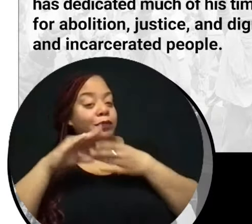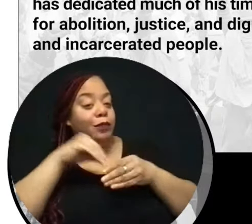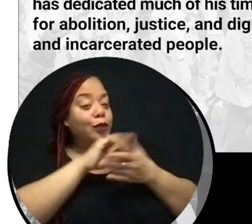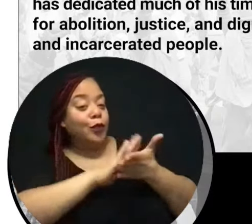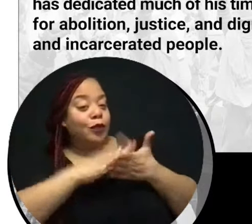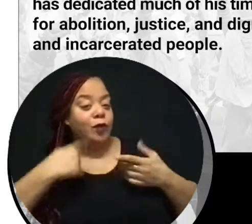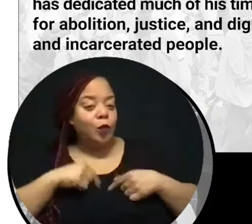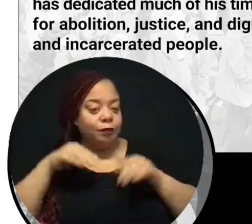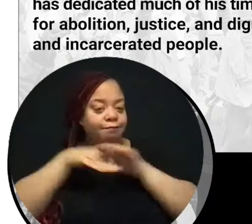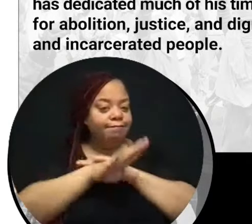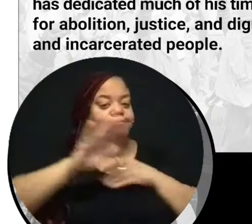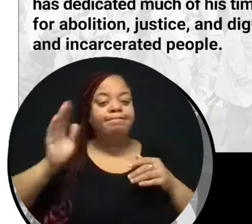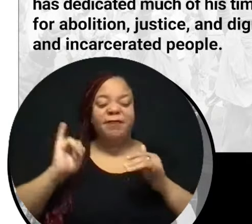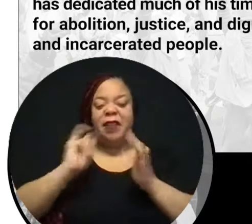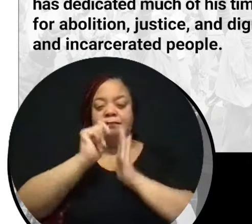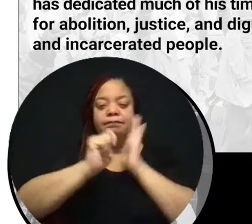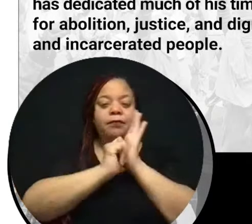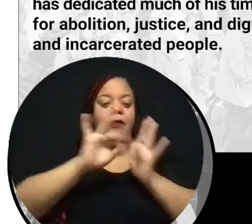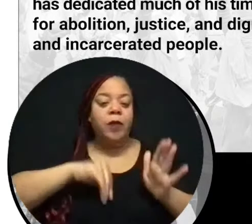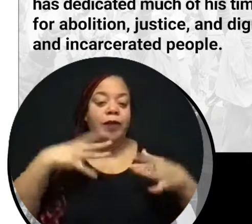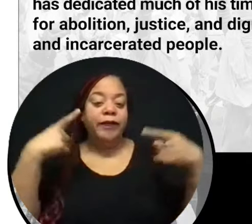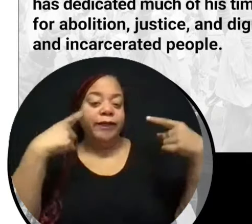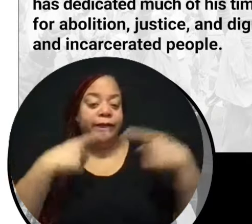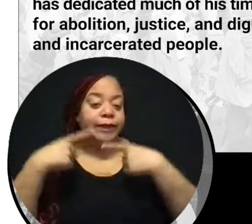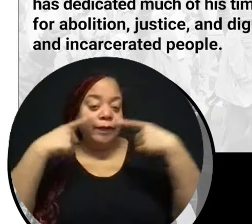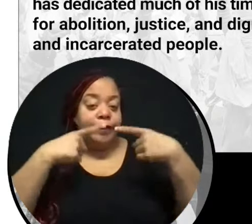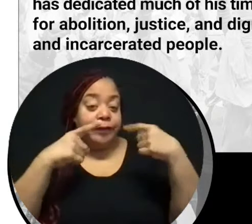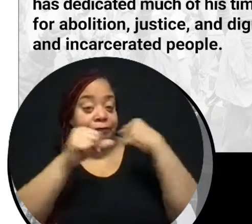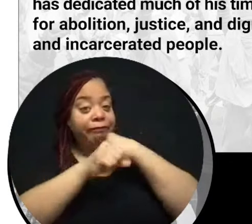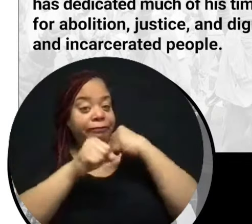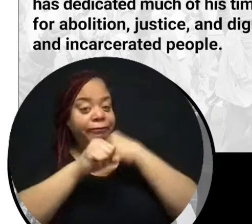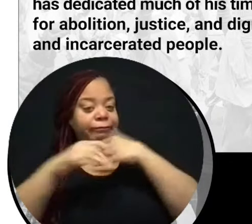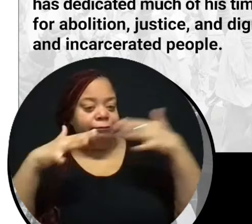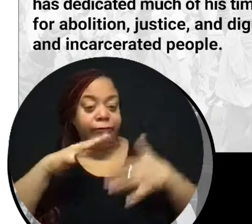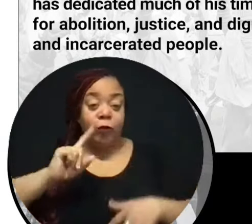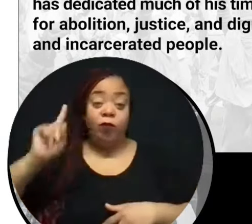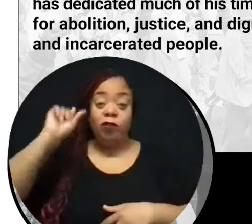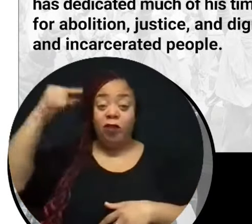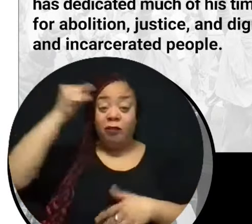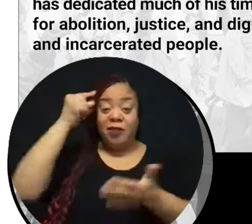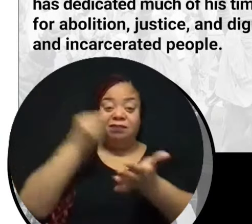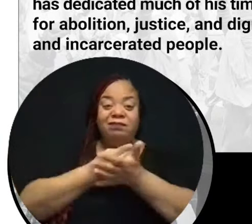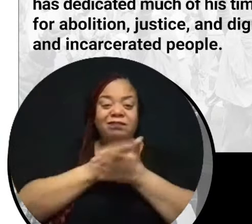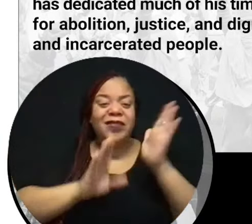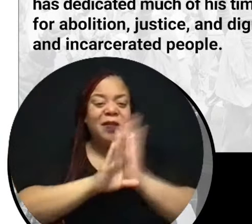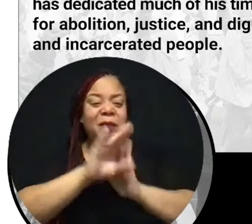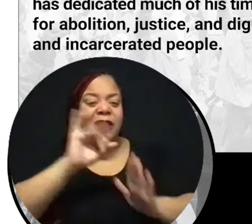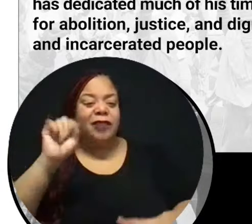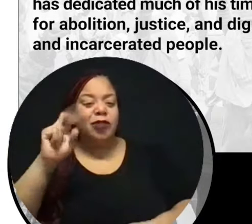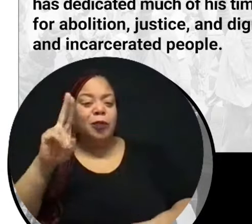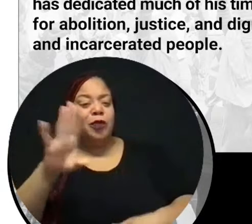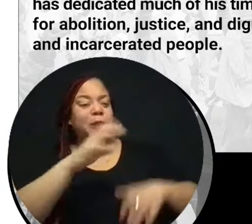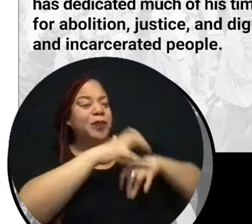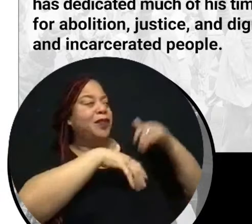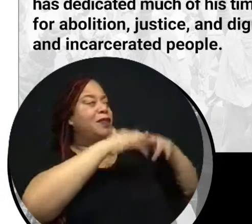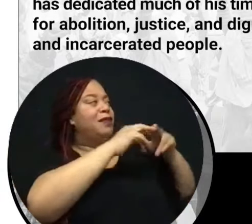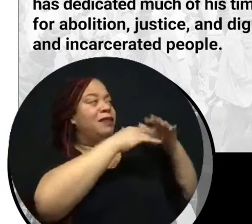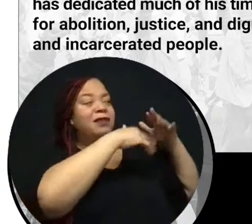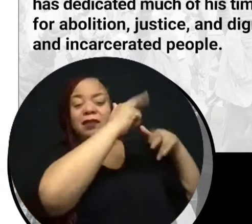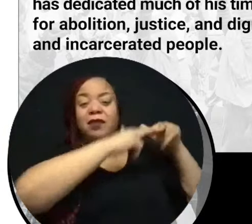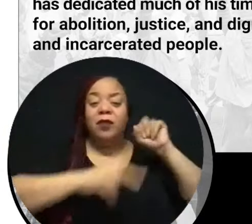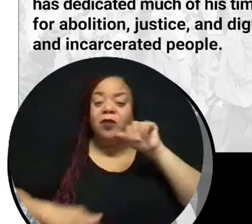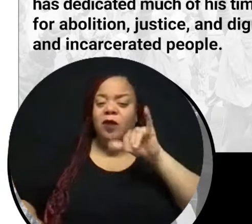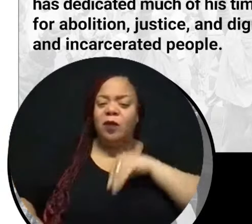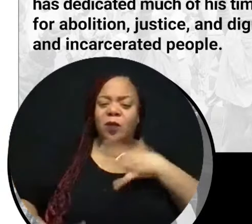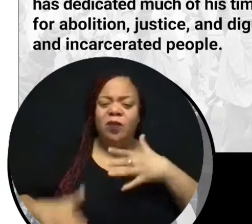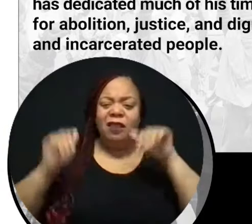The government then redlined those inner city communities, intentionally causing urban decay and creating what we know as